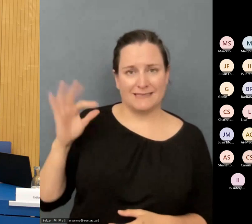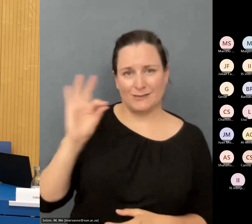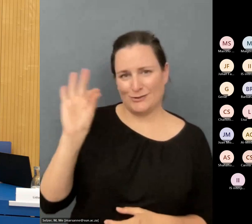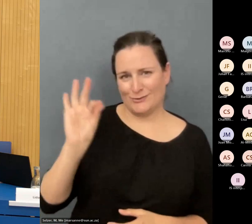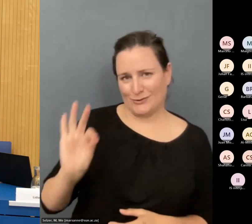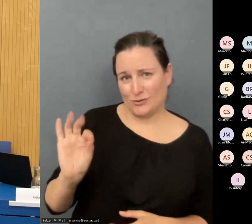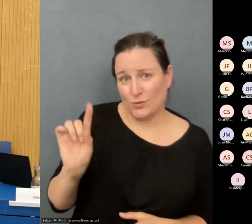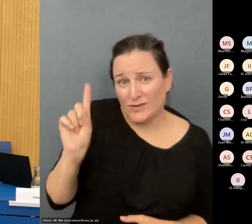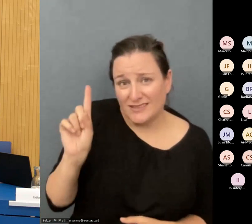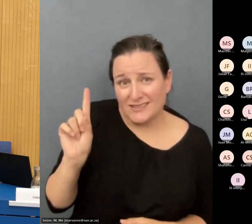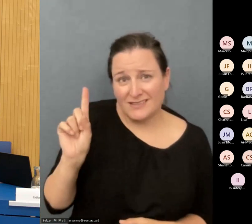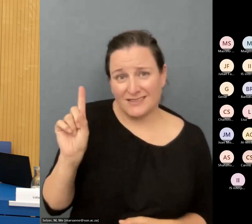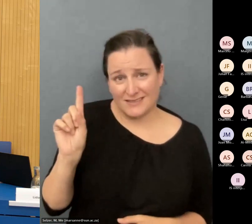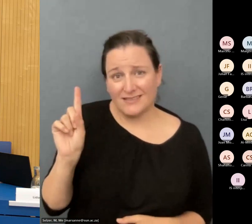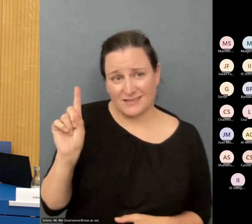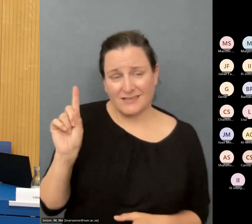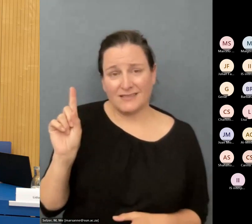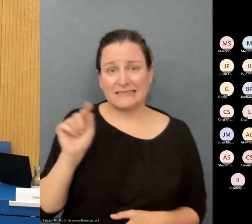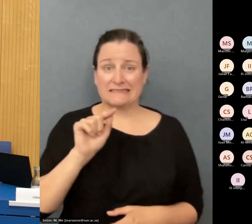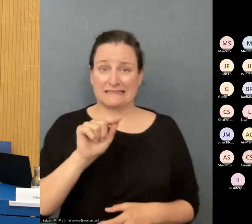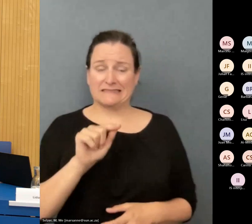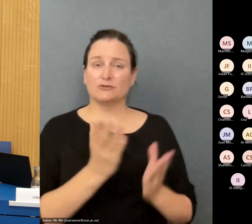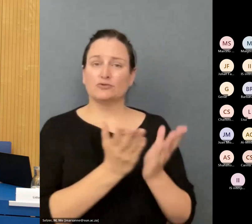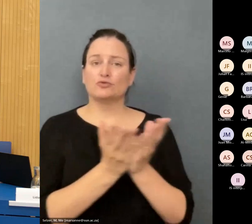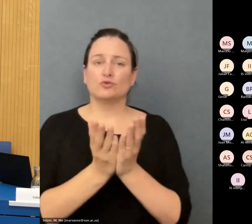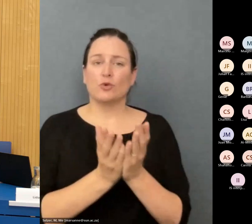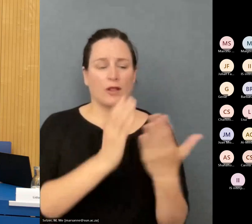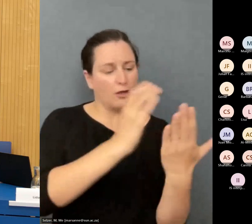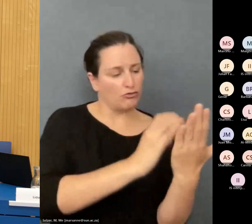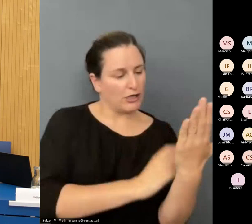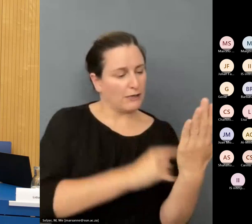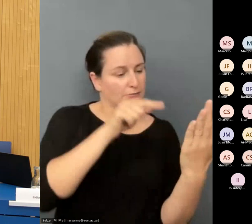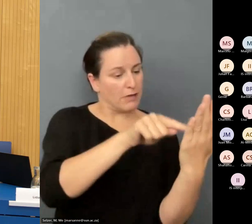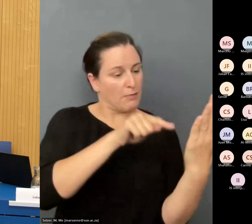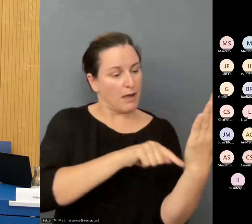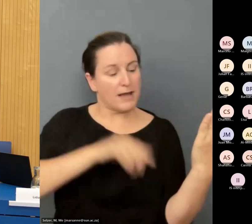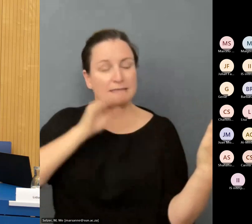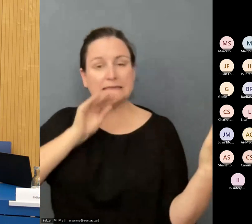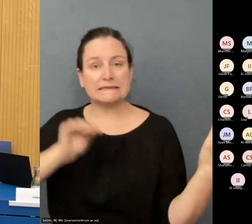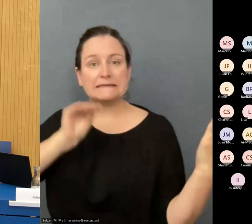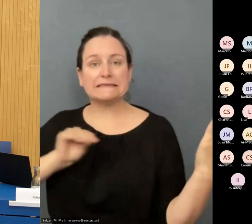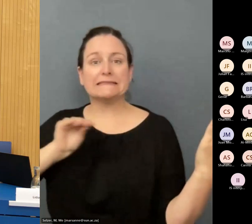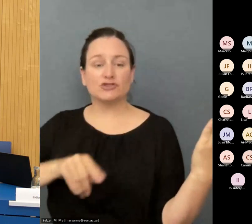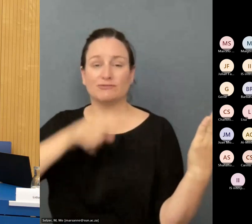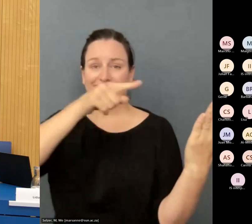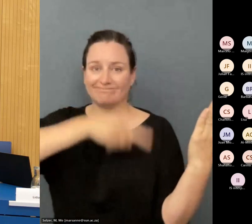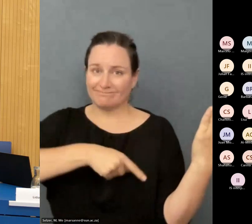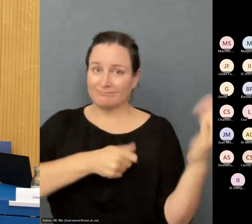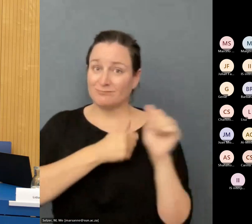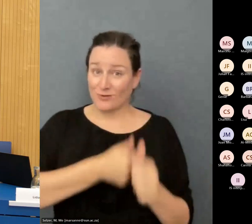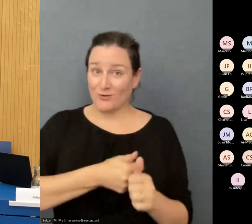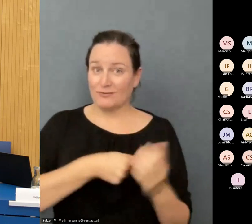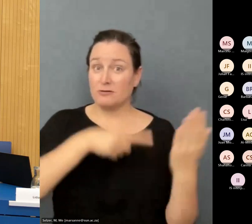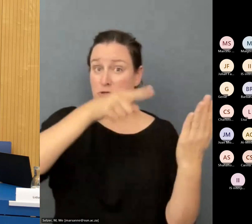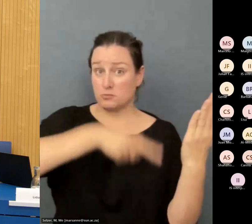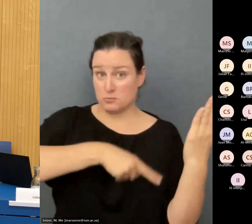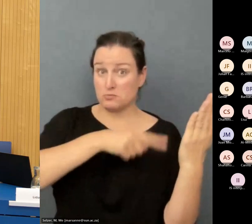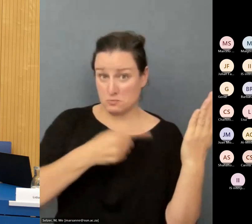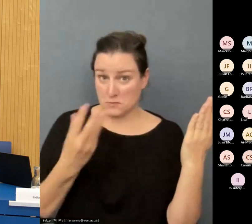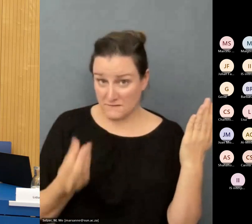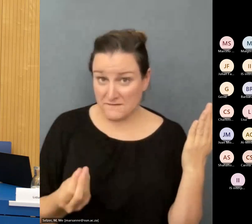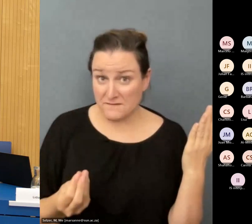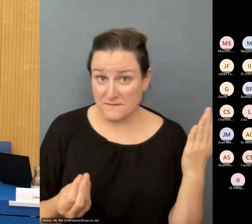uh scholar curriculum in your country i would like to know if you have a proper curriculum sign language